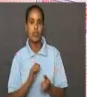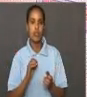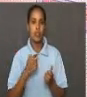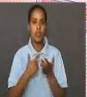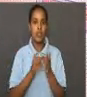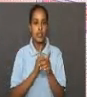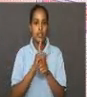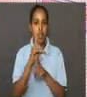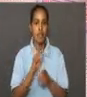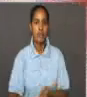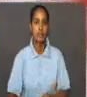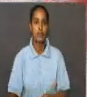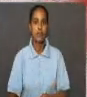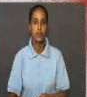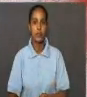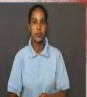in sign.